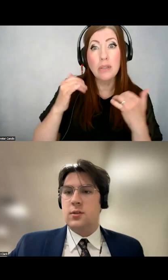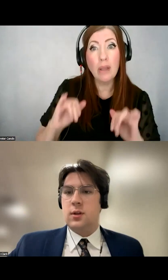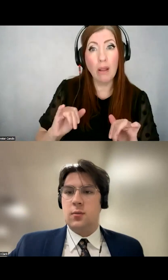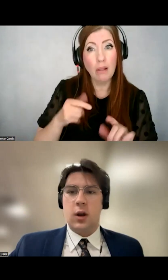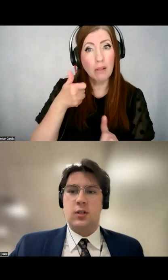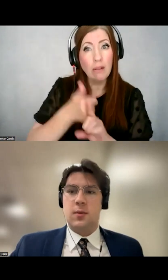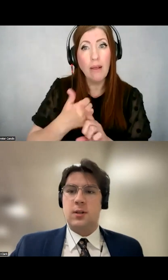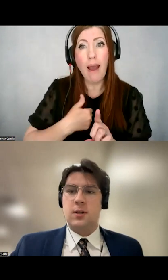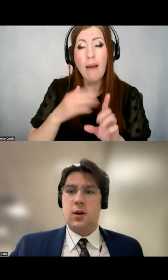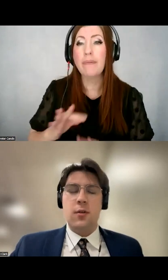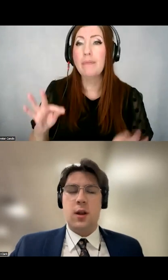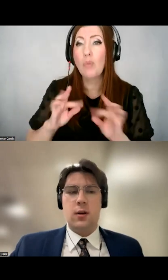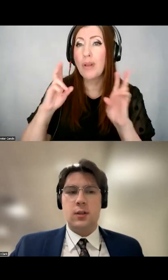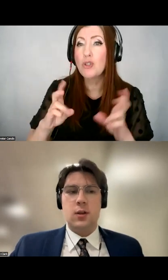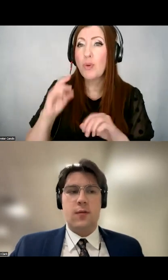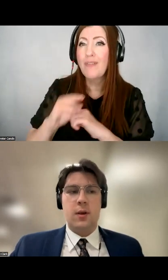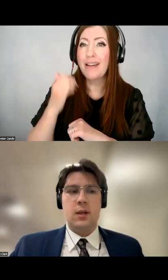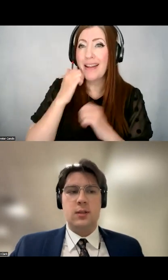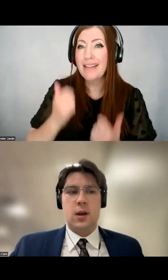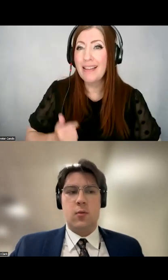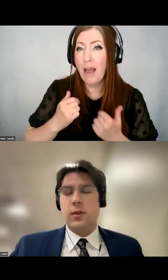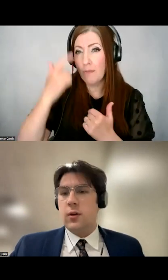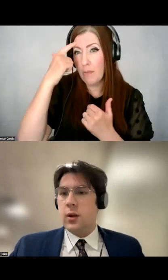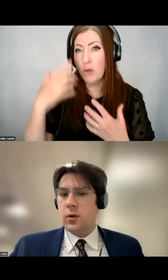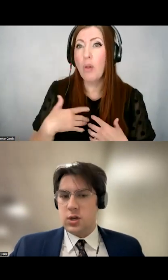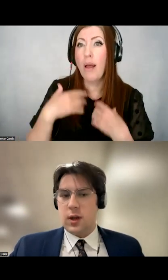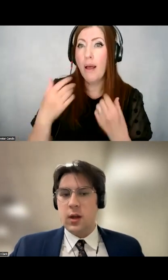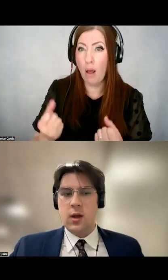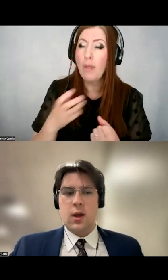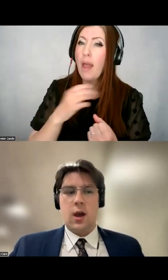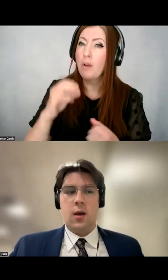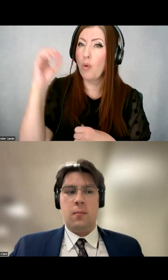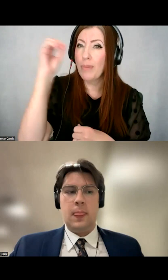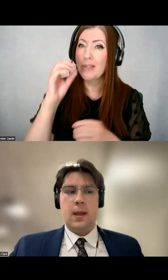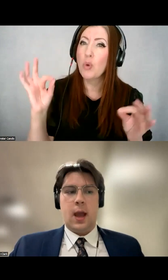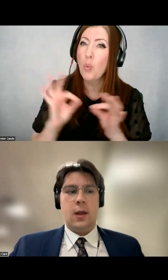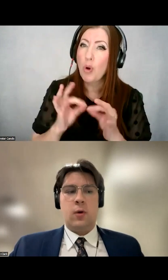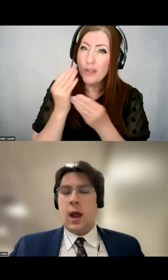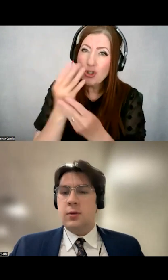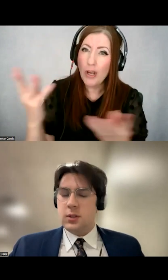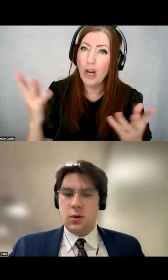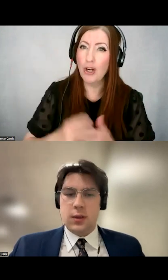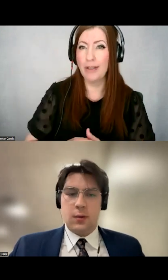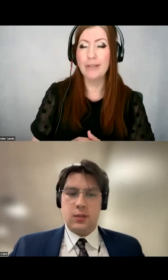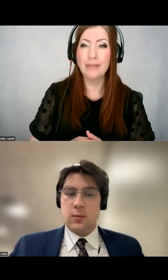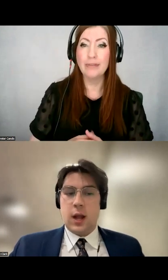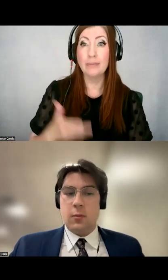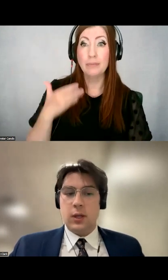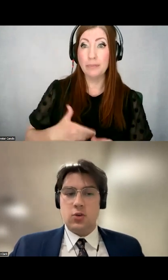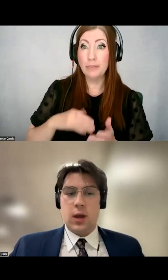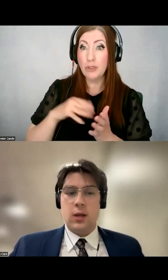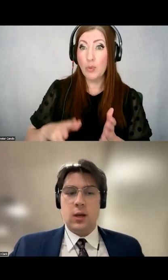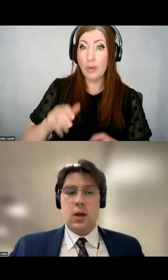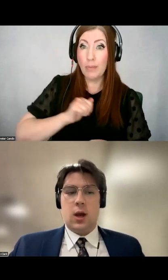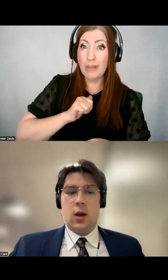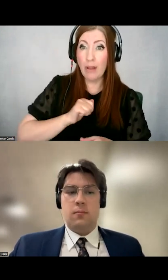day-to-day lives in regards to mental health, and still have opinions that are worth hearing and worth sharing. And when I was a student, that was something that I